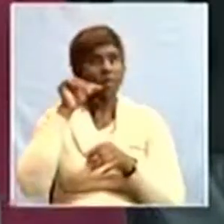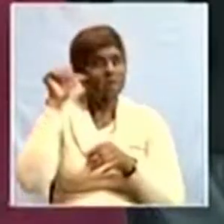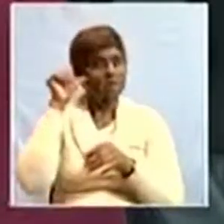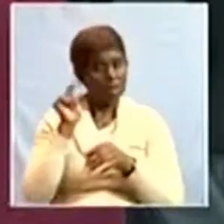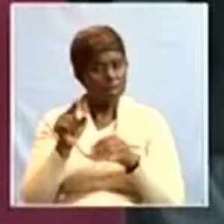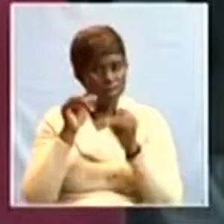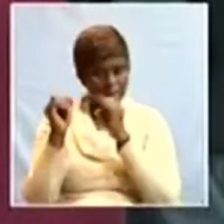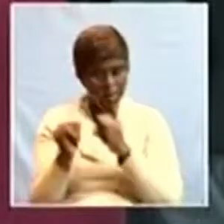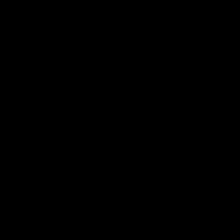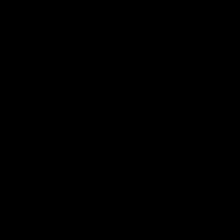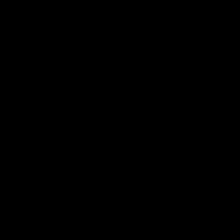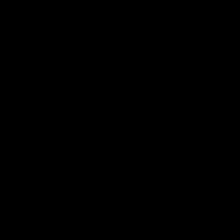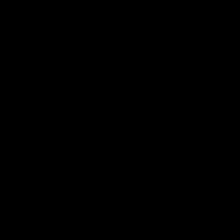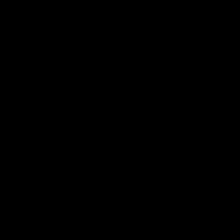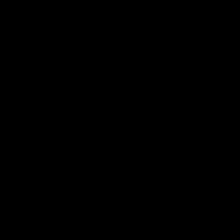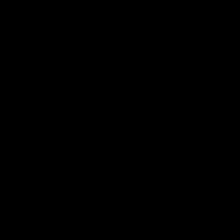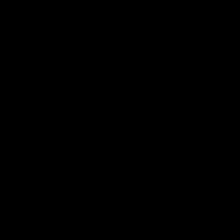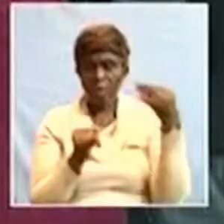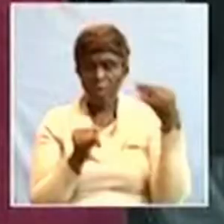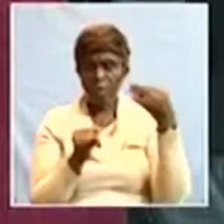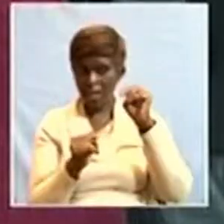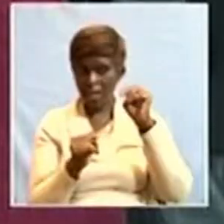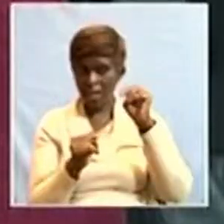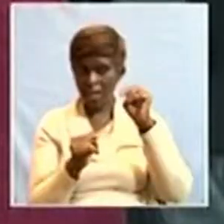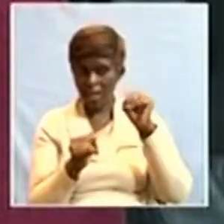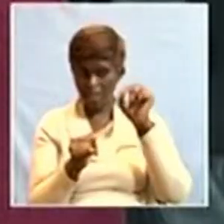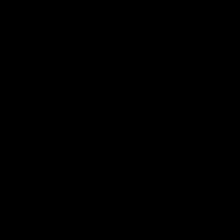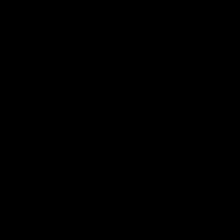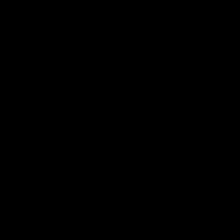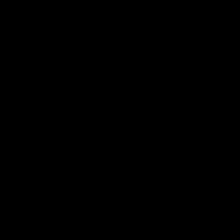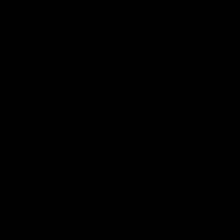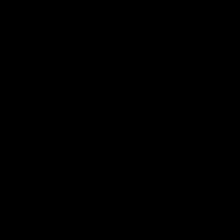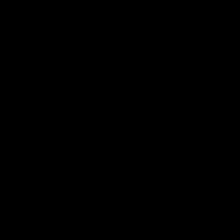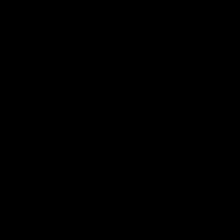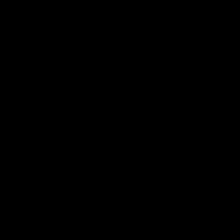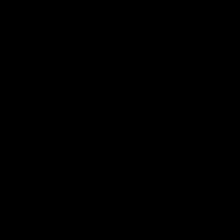implementation of the FSPM is in progress.